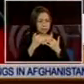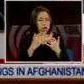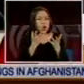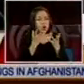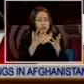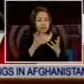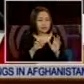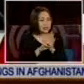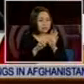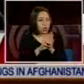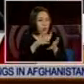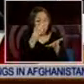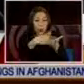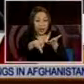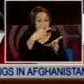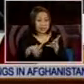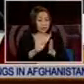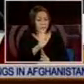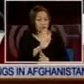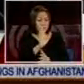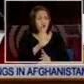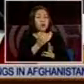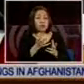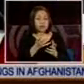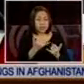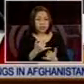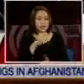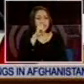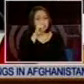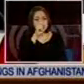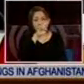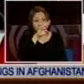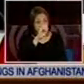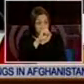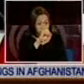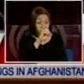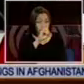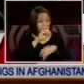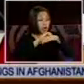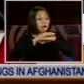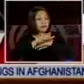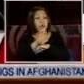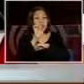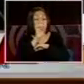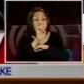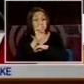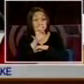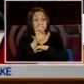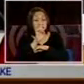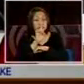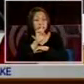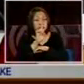or rendered ineffectual. Yeah. Now, what was the effect of the issuance of the TRO, conditional or